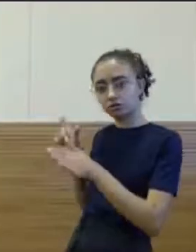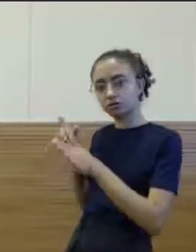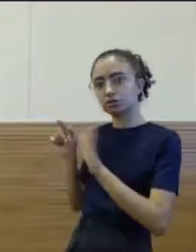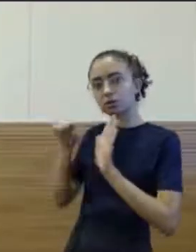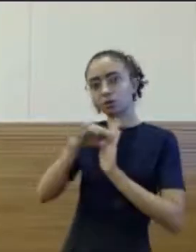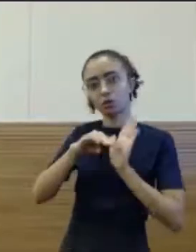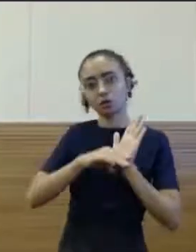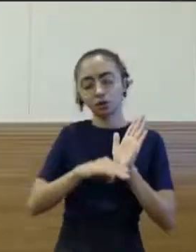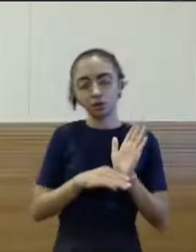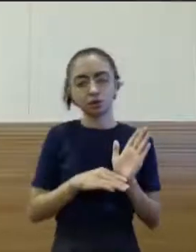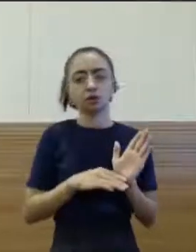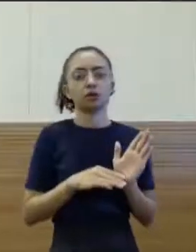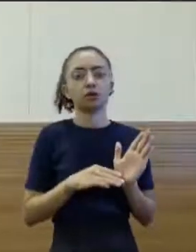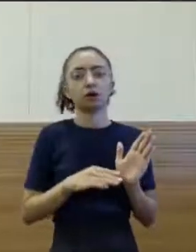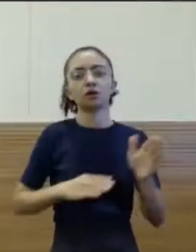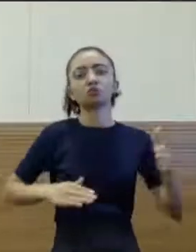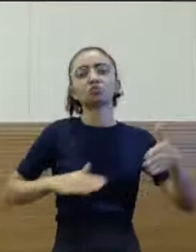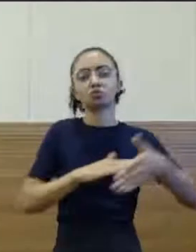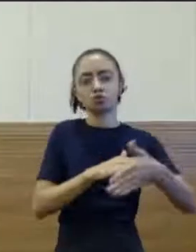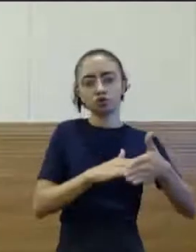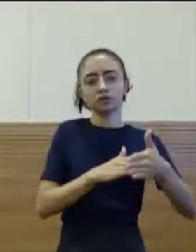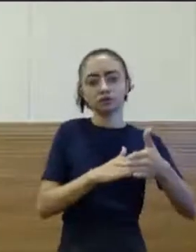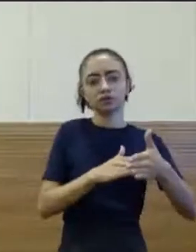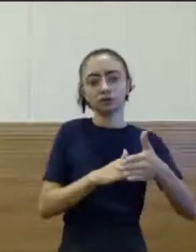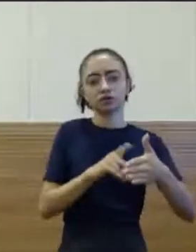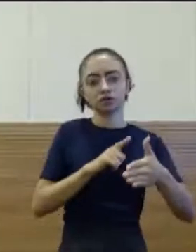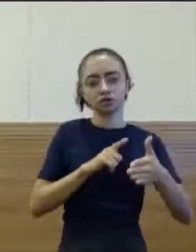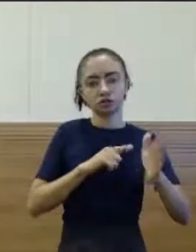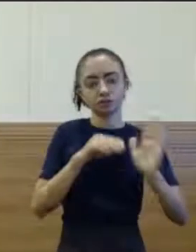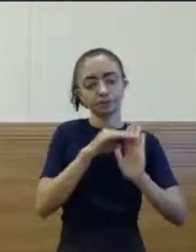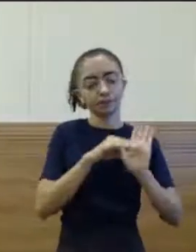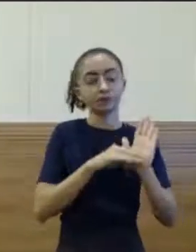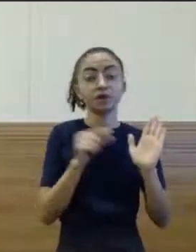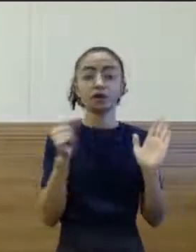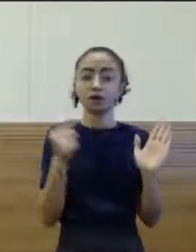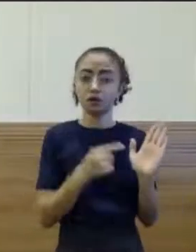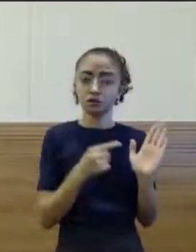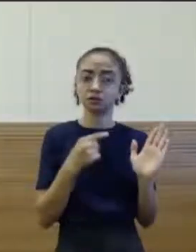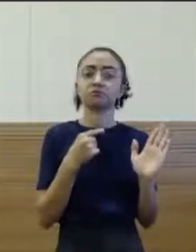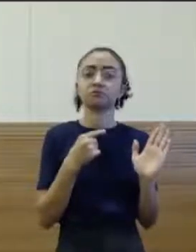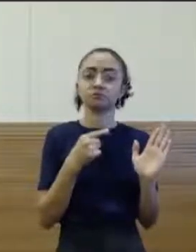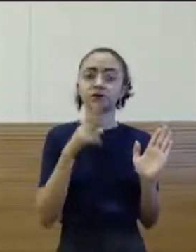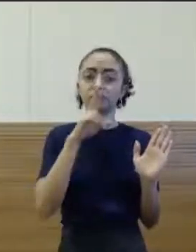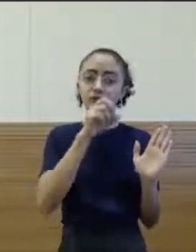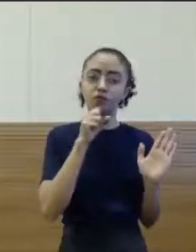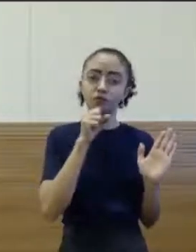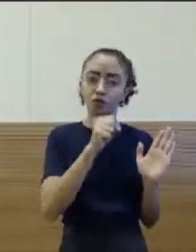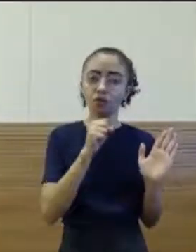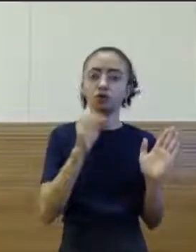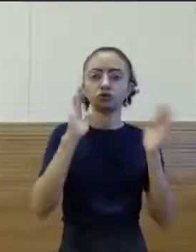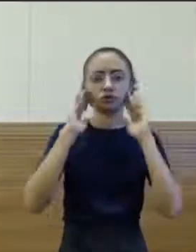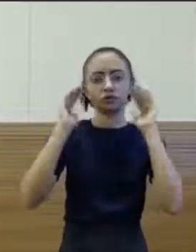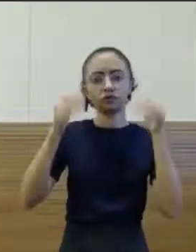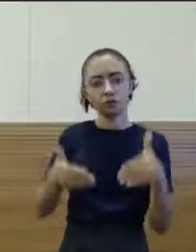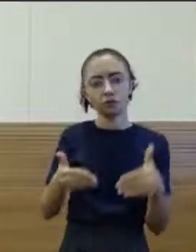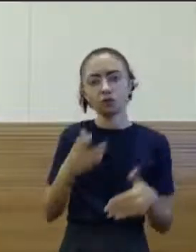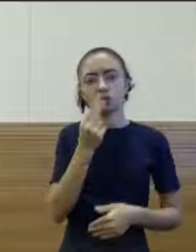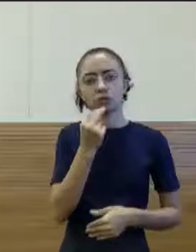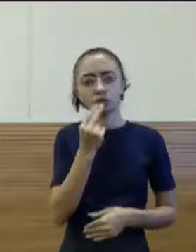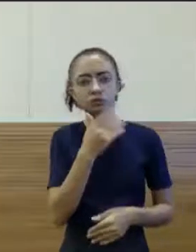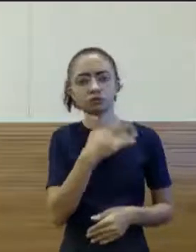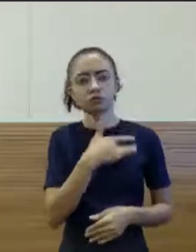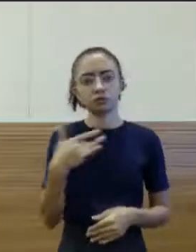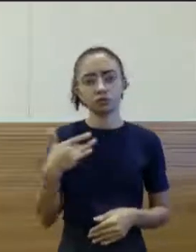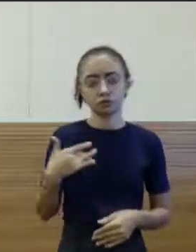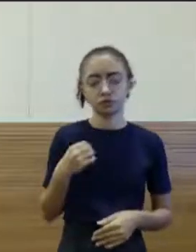well, the last ones that we had, well, they have a very strong component on the themes of nutrition and health. And we are